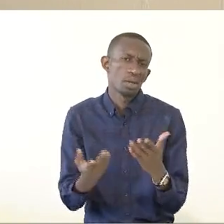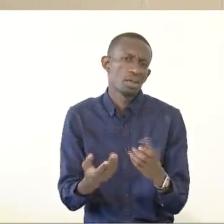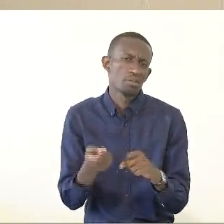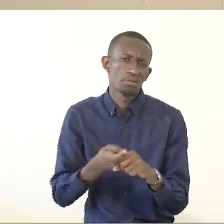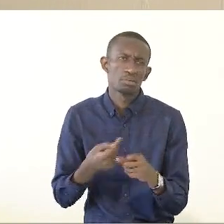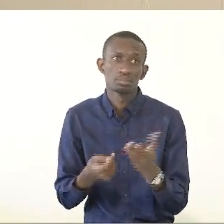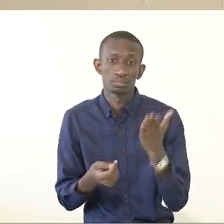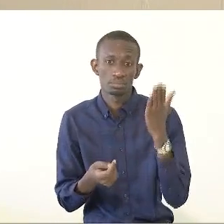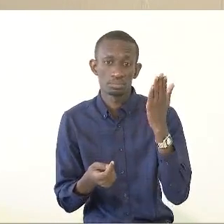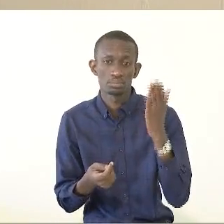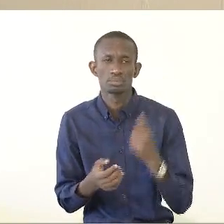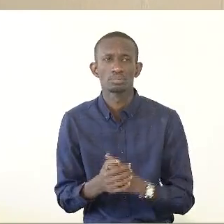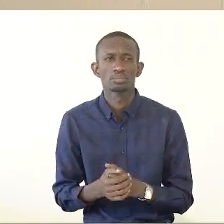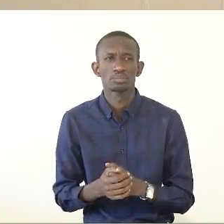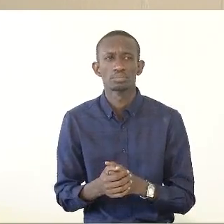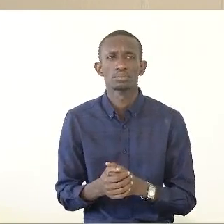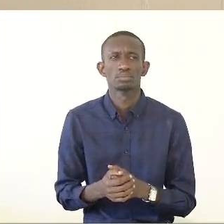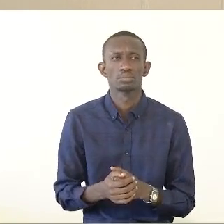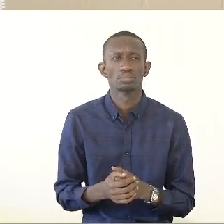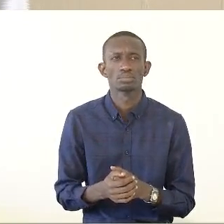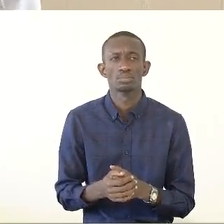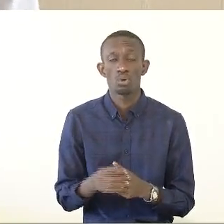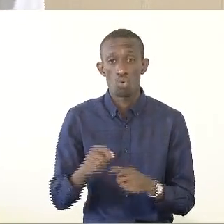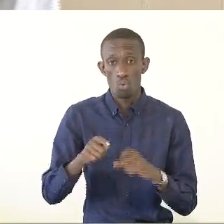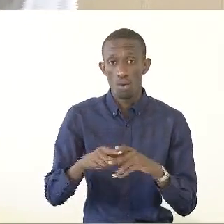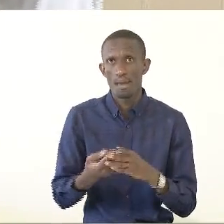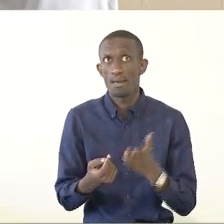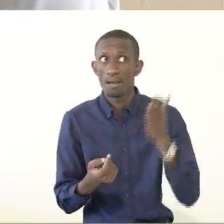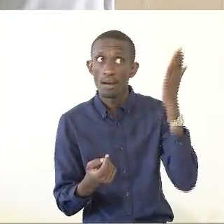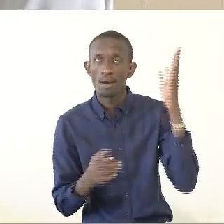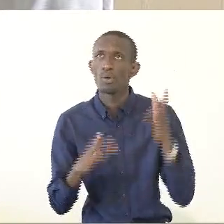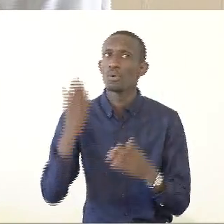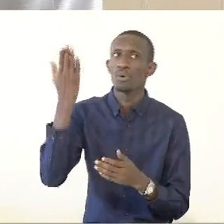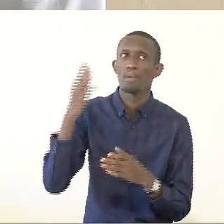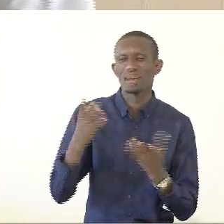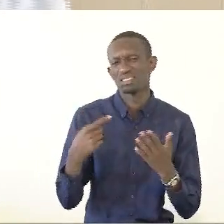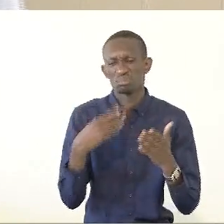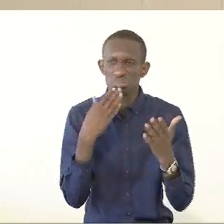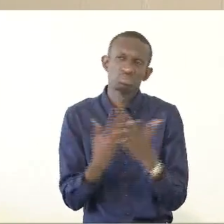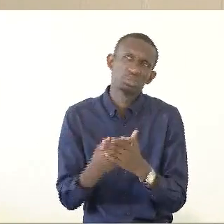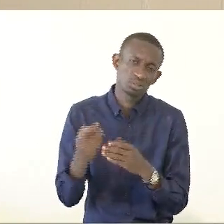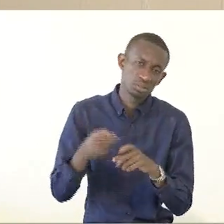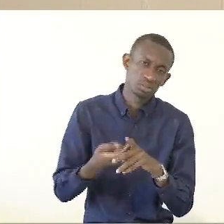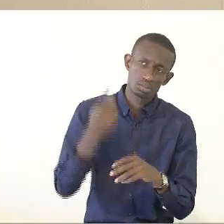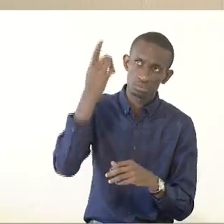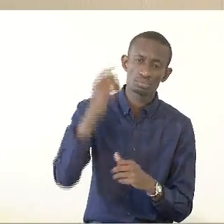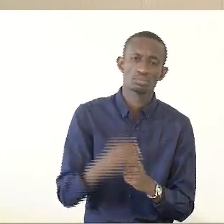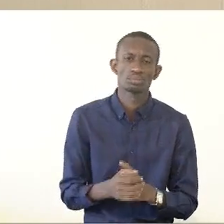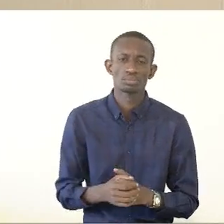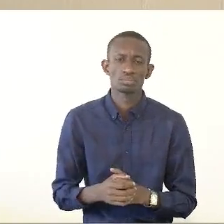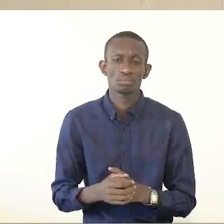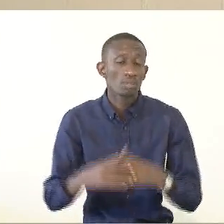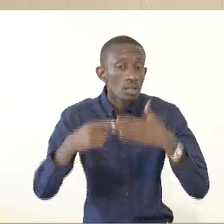side, like this, or like this. But I prefer to start with this, the -4